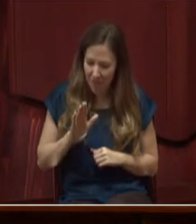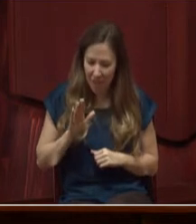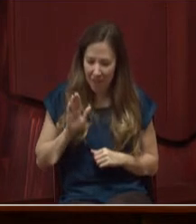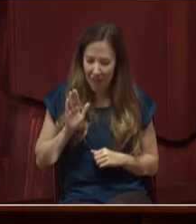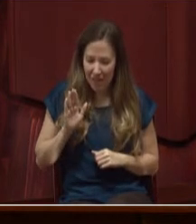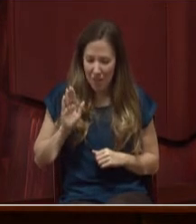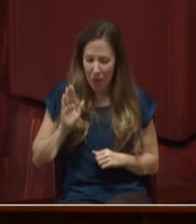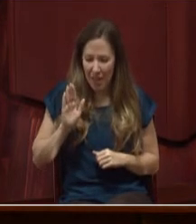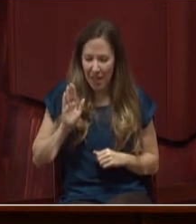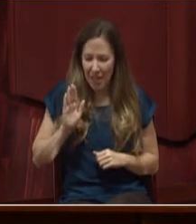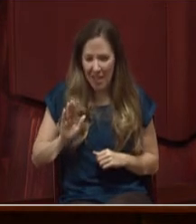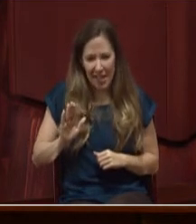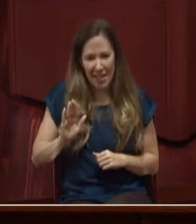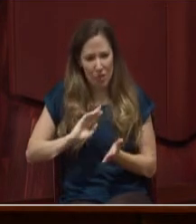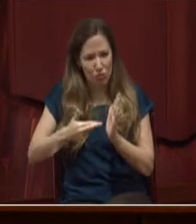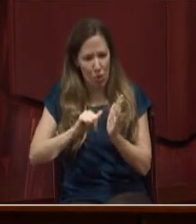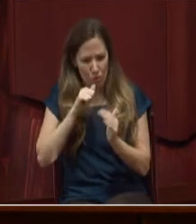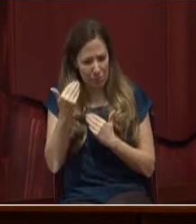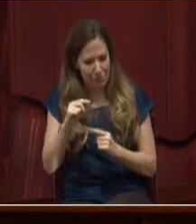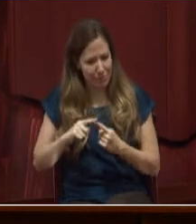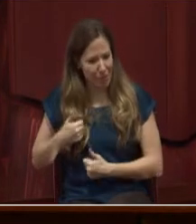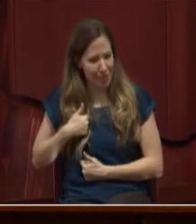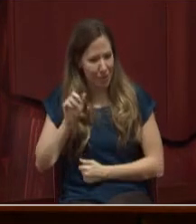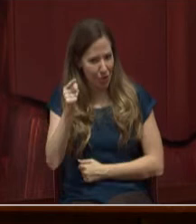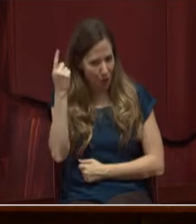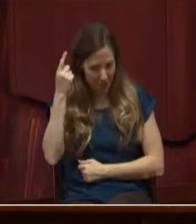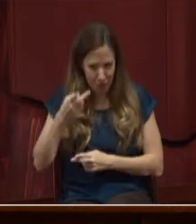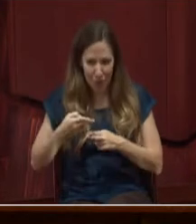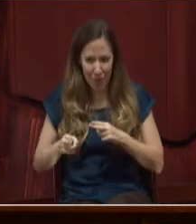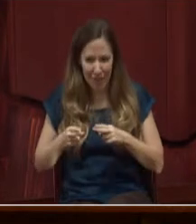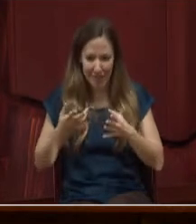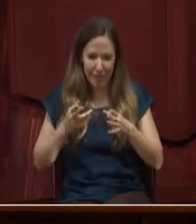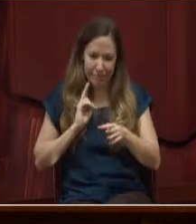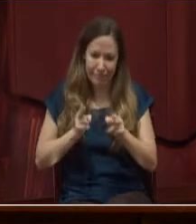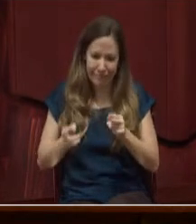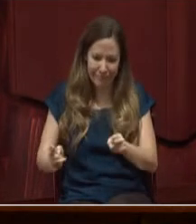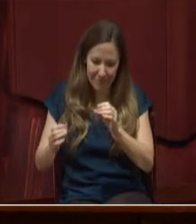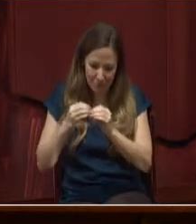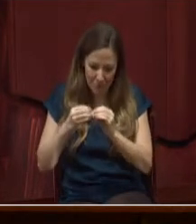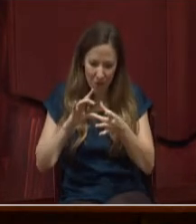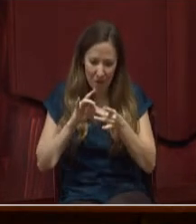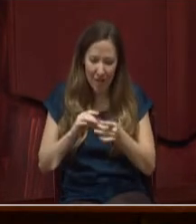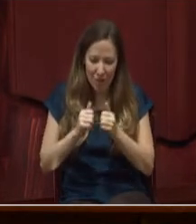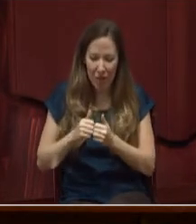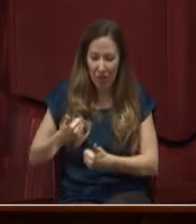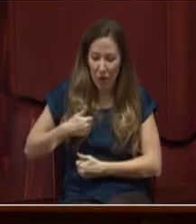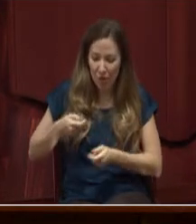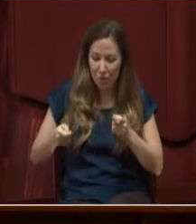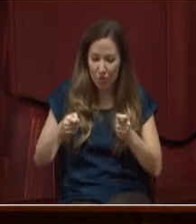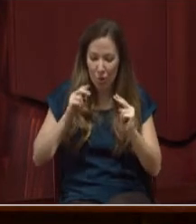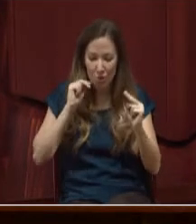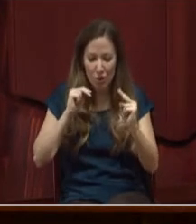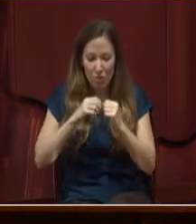expanded beyond just the military issues of the day. He became instrumental in the arms control negotiations with the Soviet Union